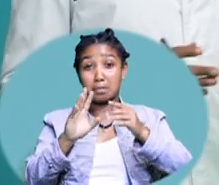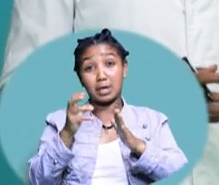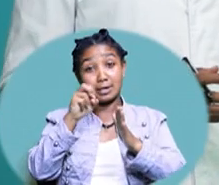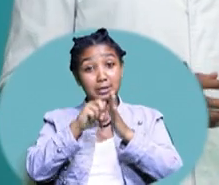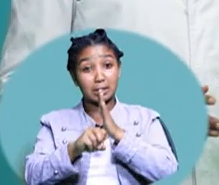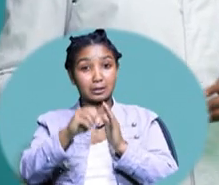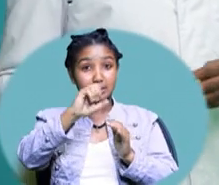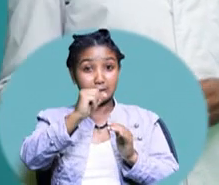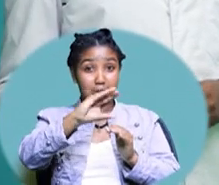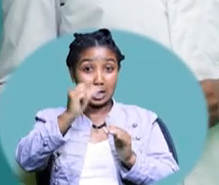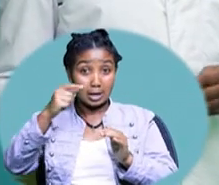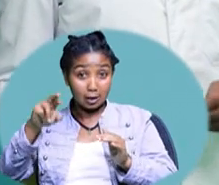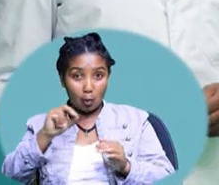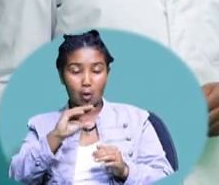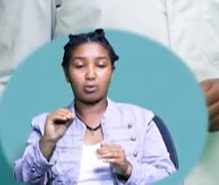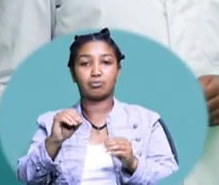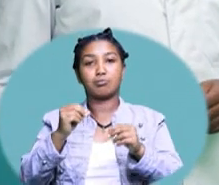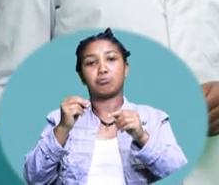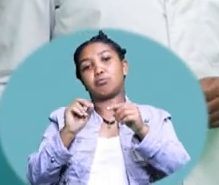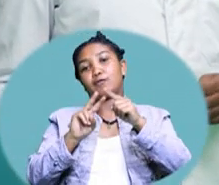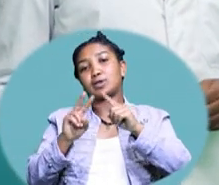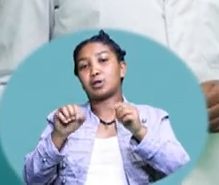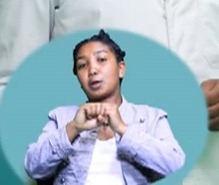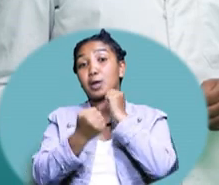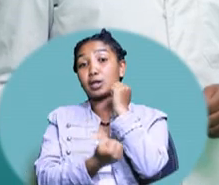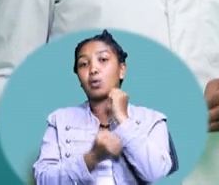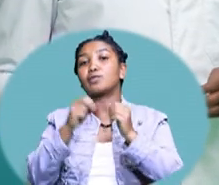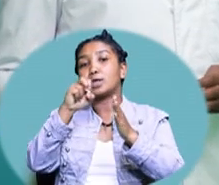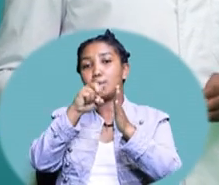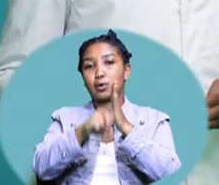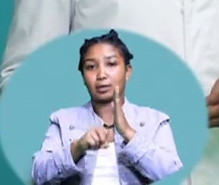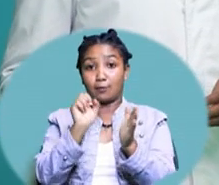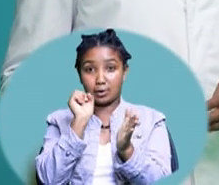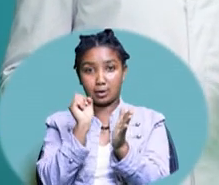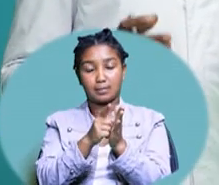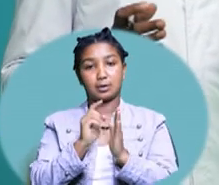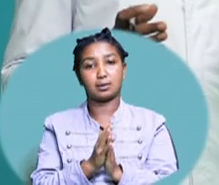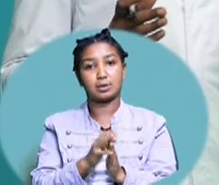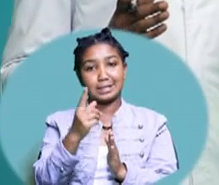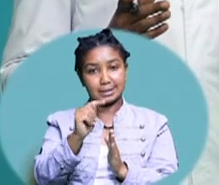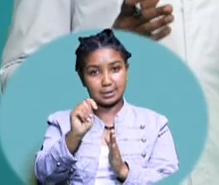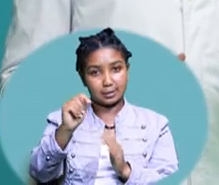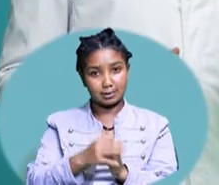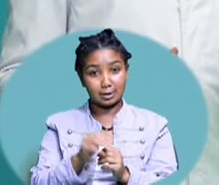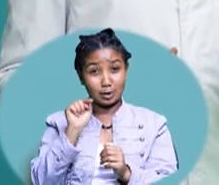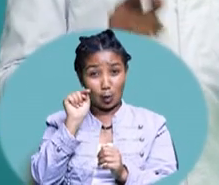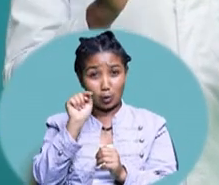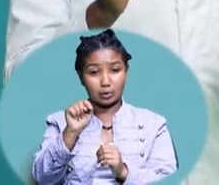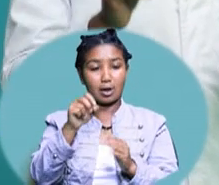result in a scalar or a vector depending on the type of the product. For example, the